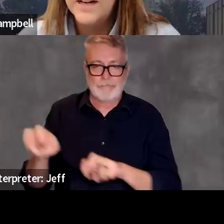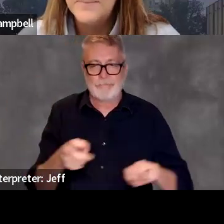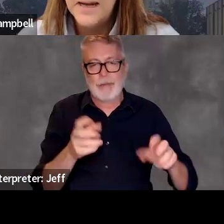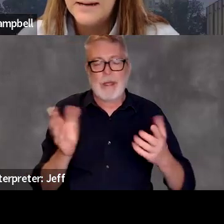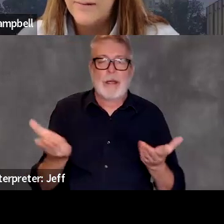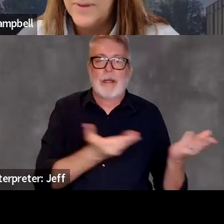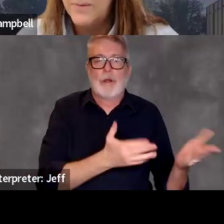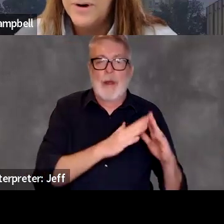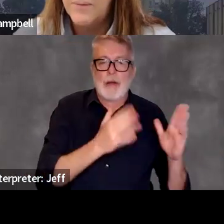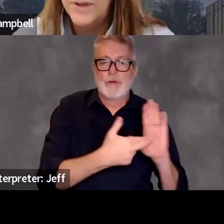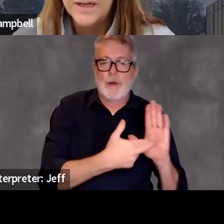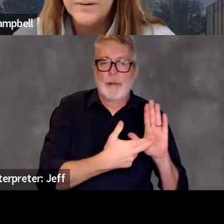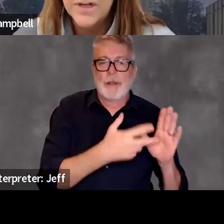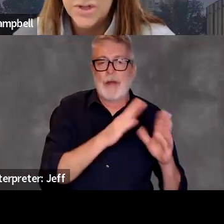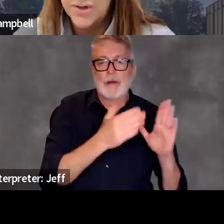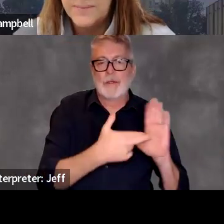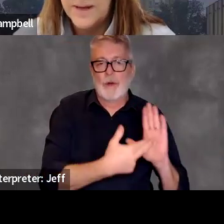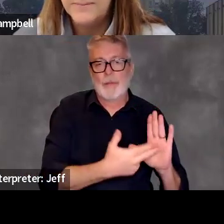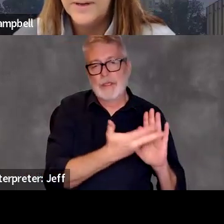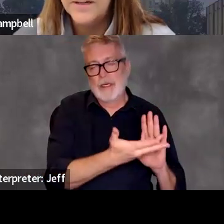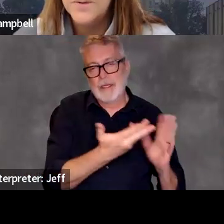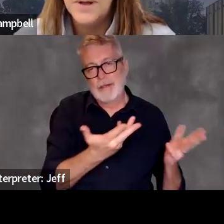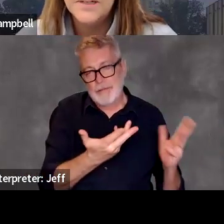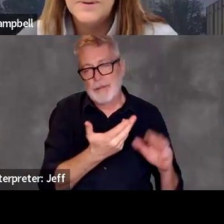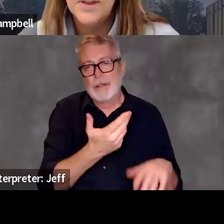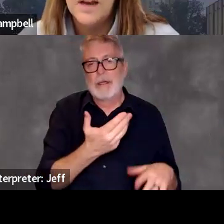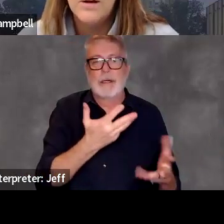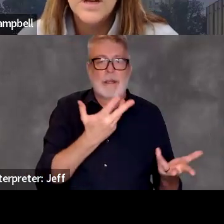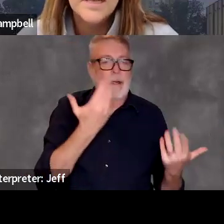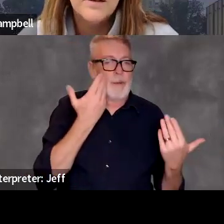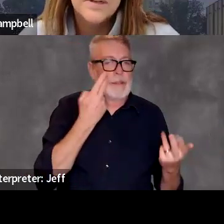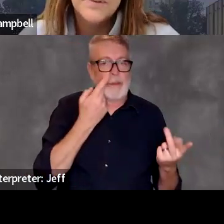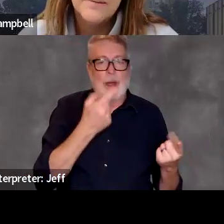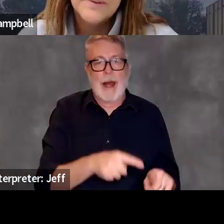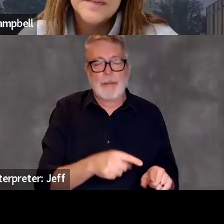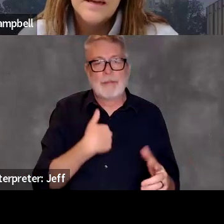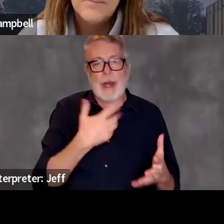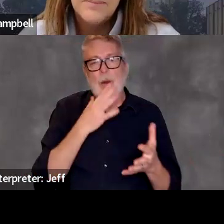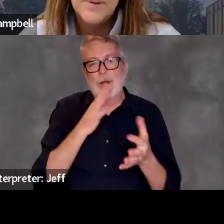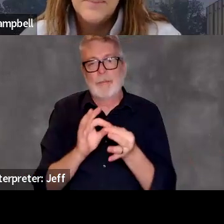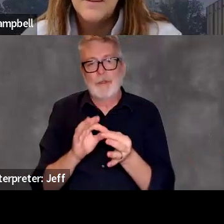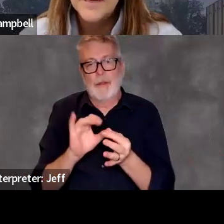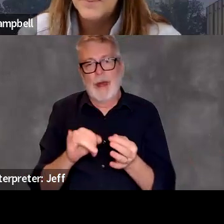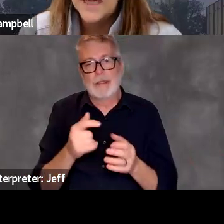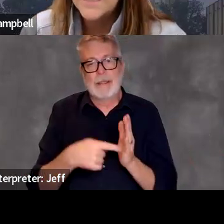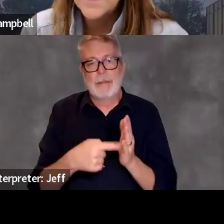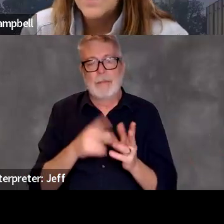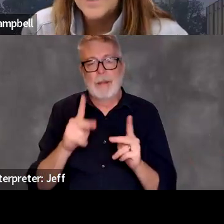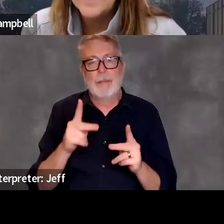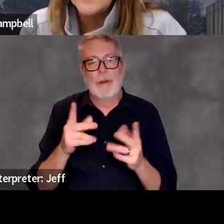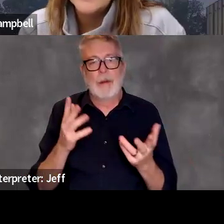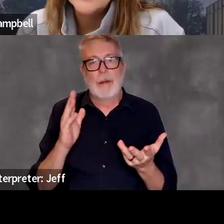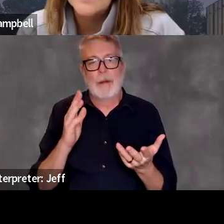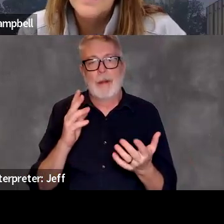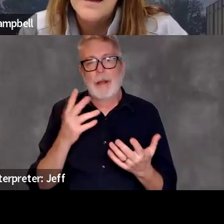it'll go back to being something we're not really concerned about. But I just wanted to make that note because I know sometimes people may misplace